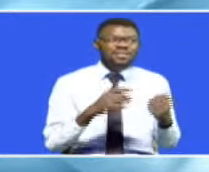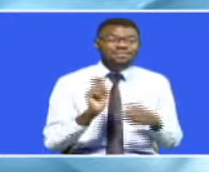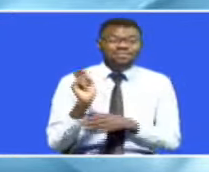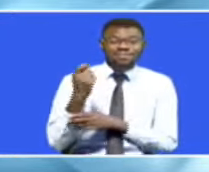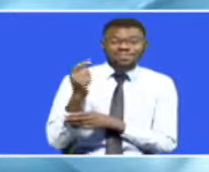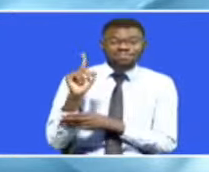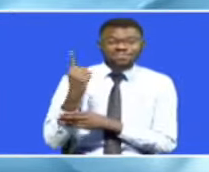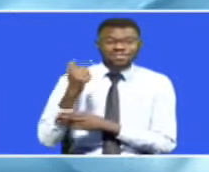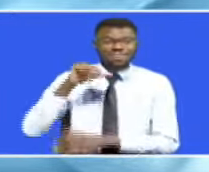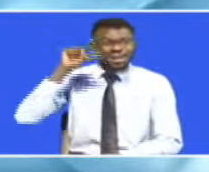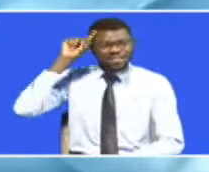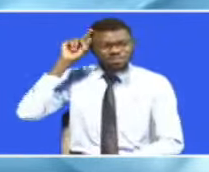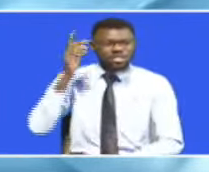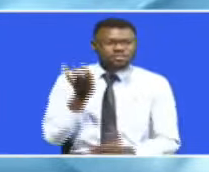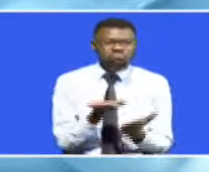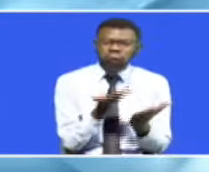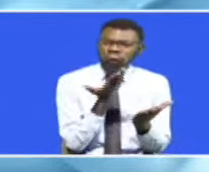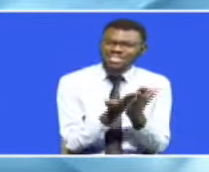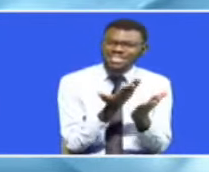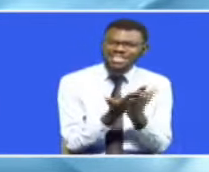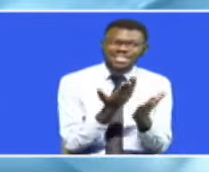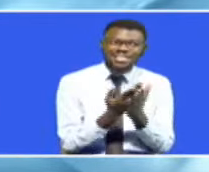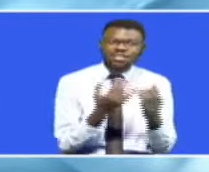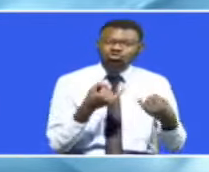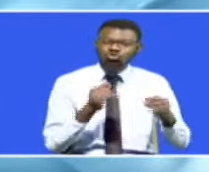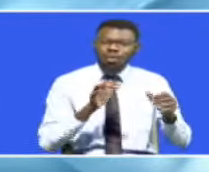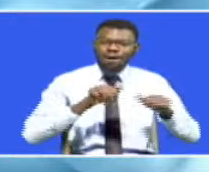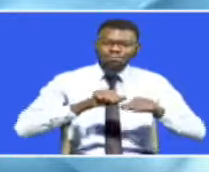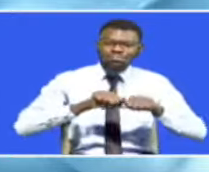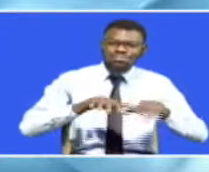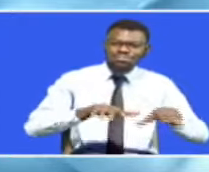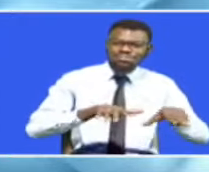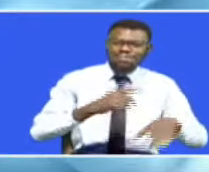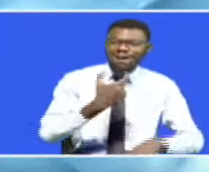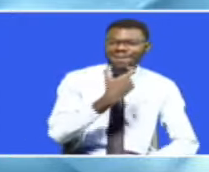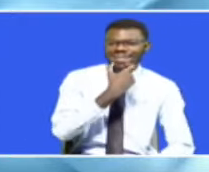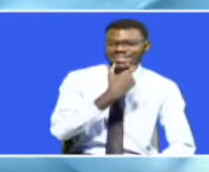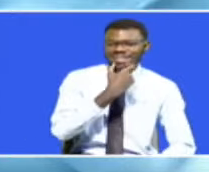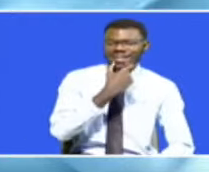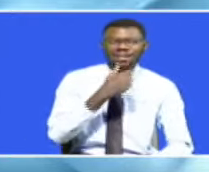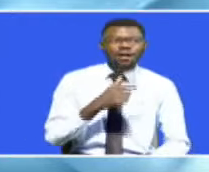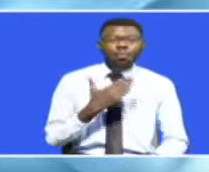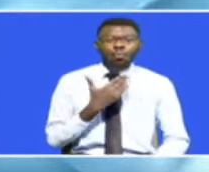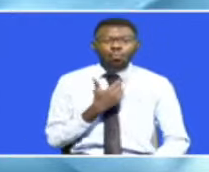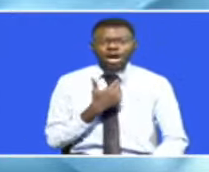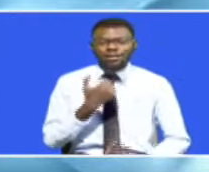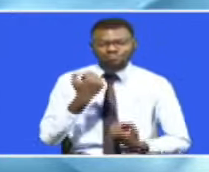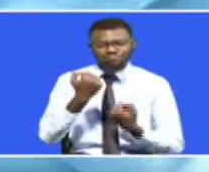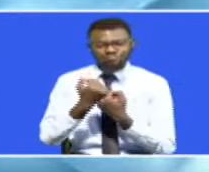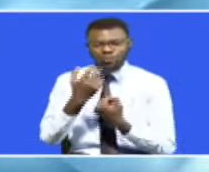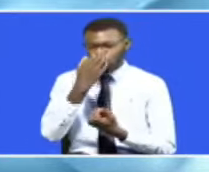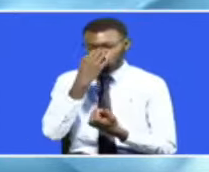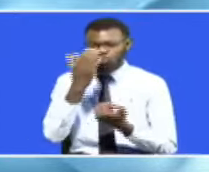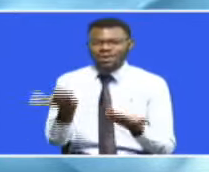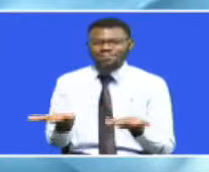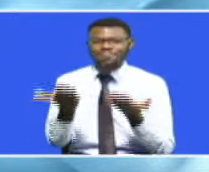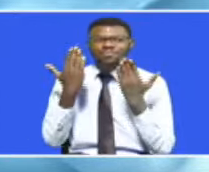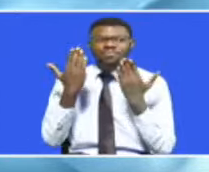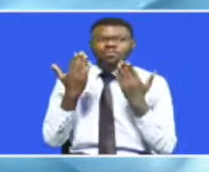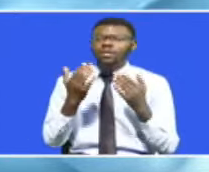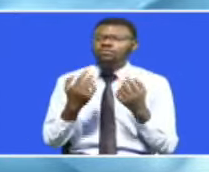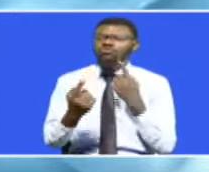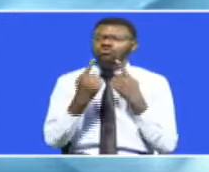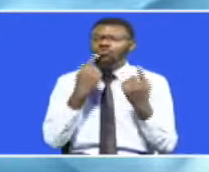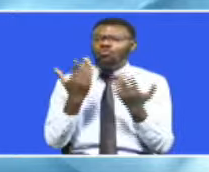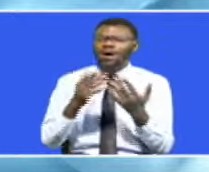Kwanza's government's bid to infiltrate Nyanza and rally the region to back Ruto's regime. Speaking in